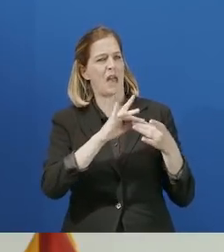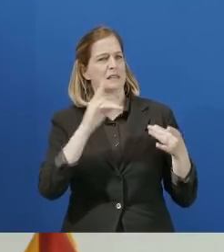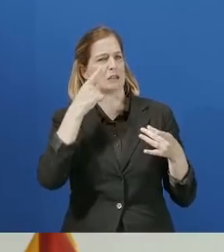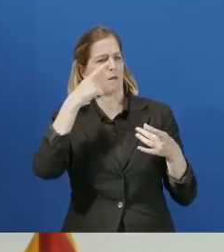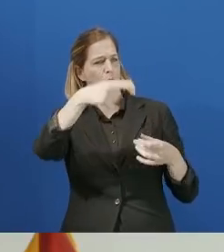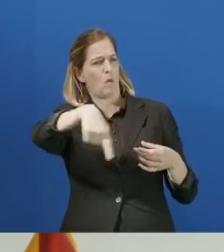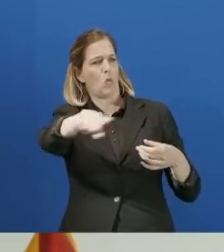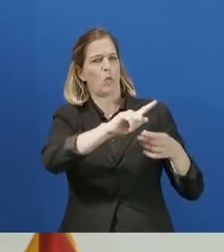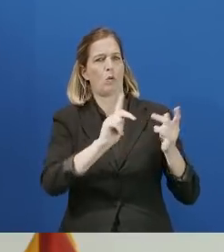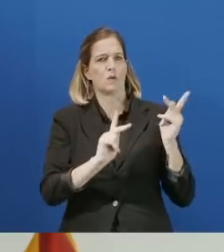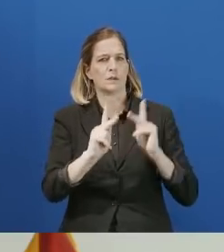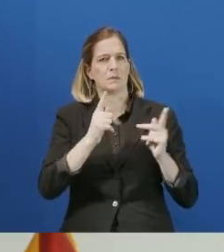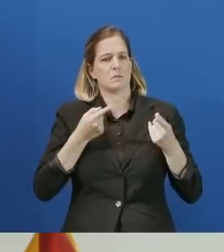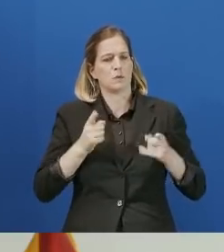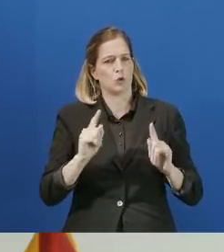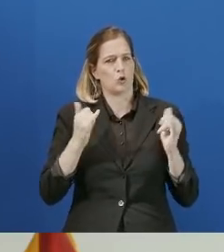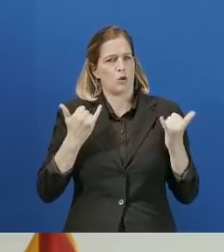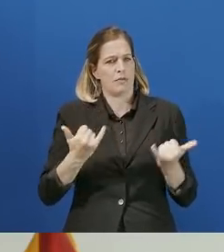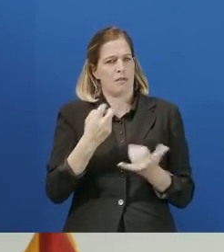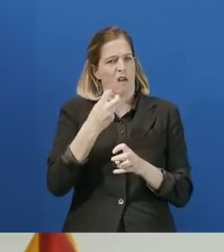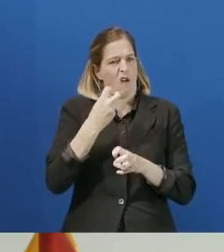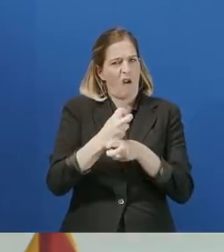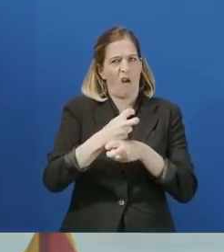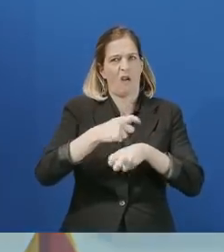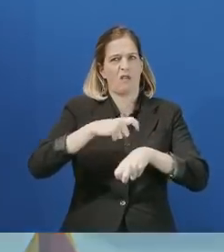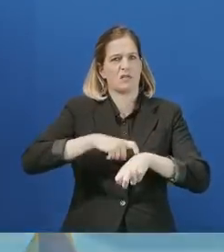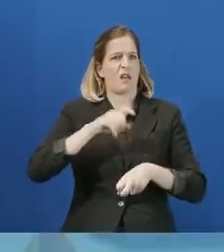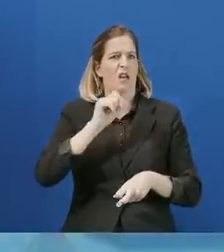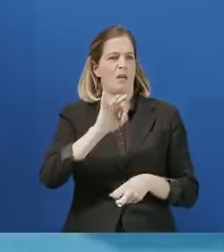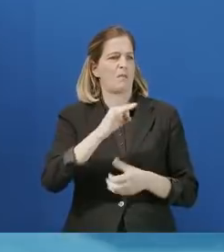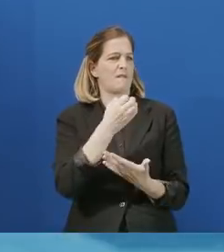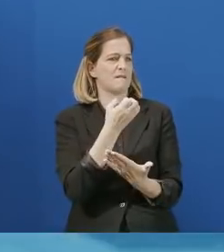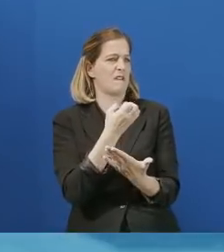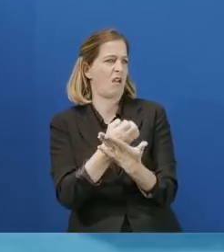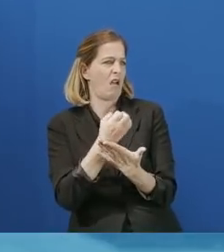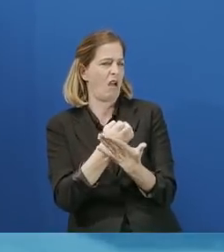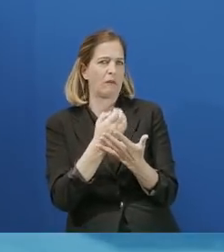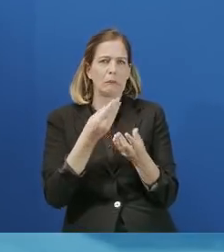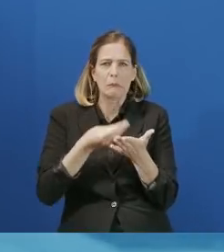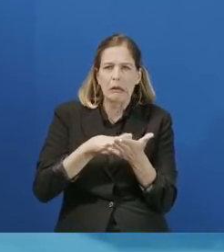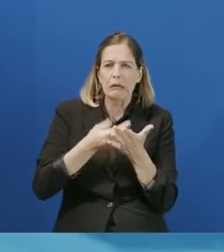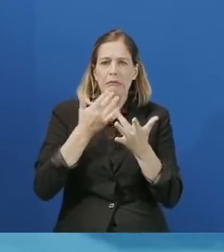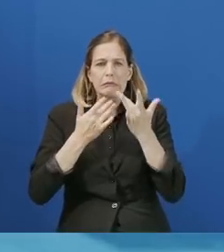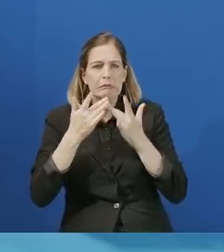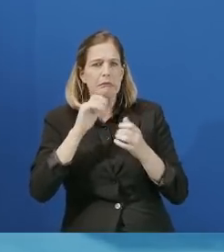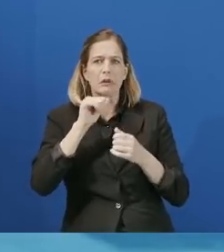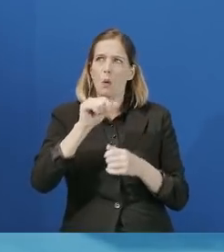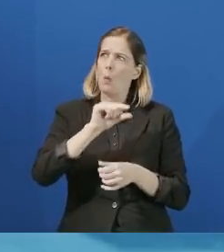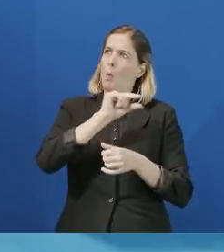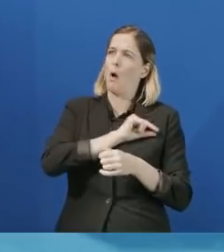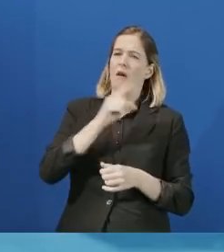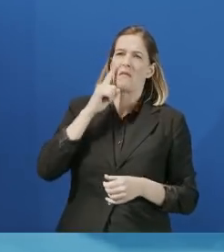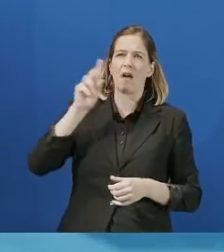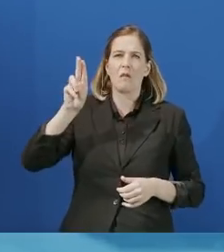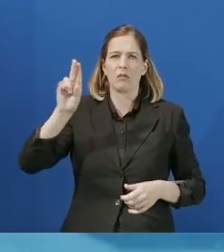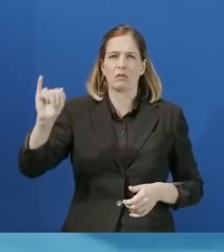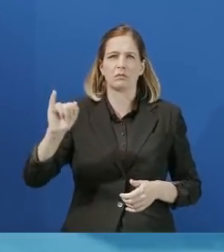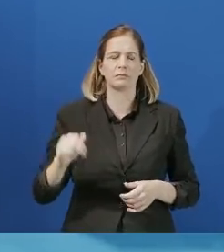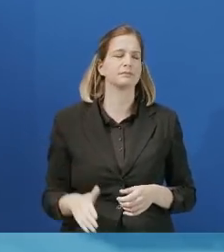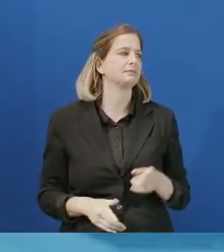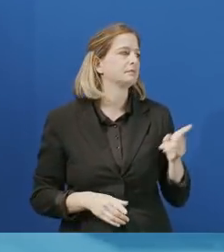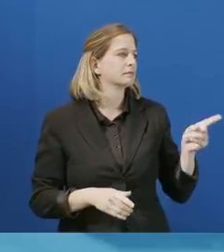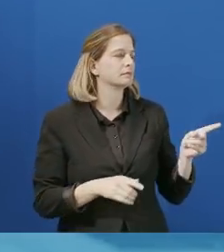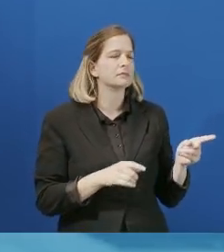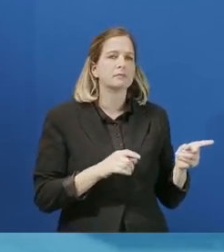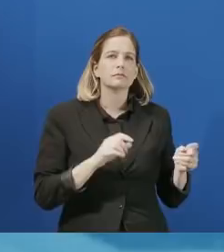difficult times in terms of their economy? Thank you, Leon. And I do think, as thoughtful